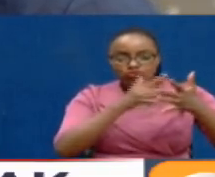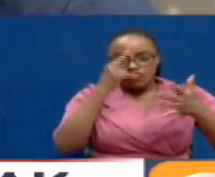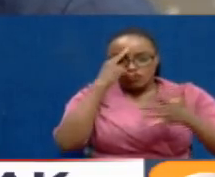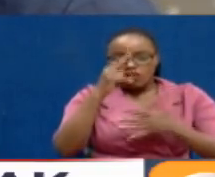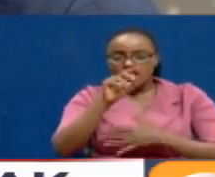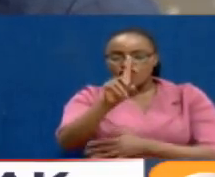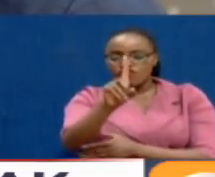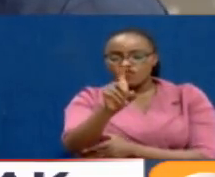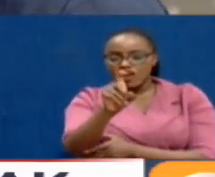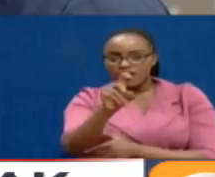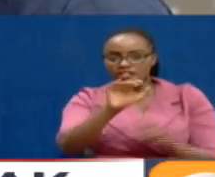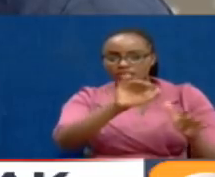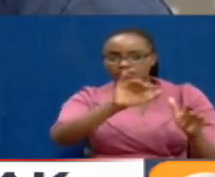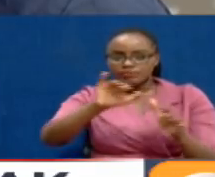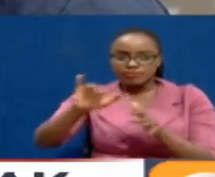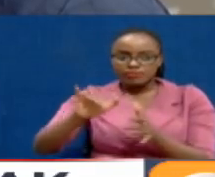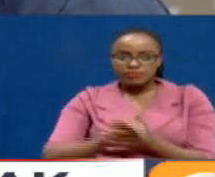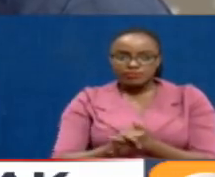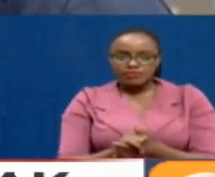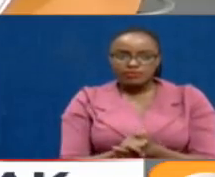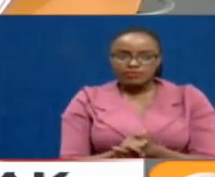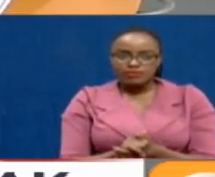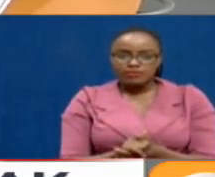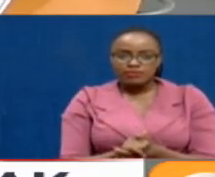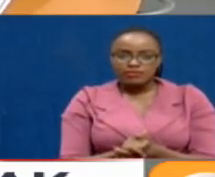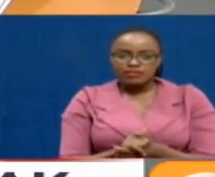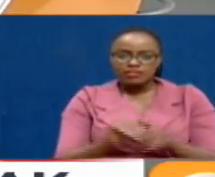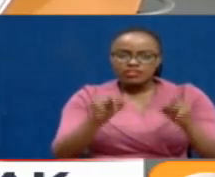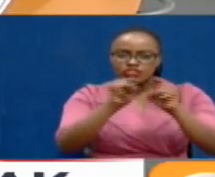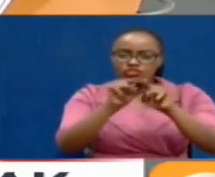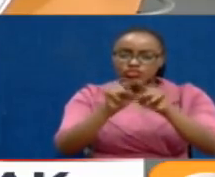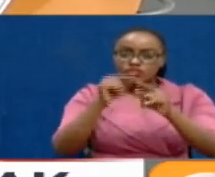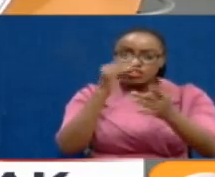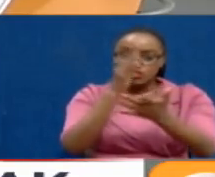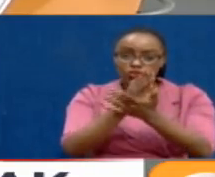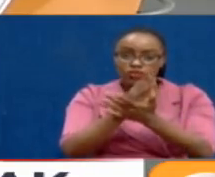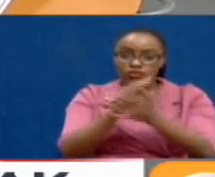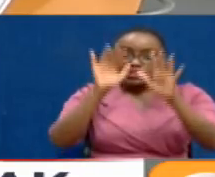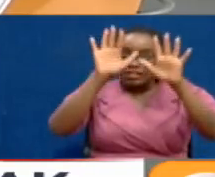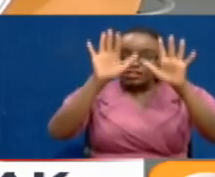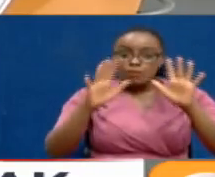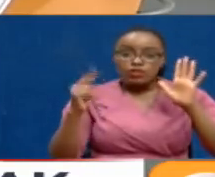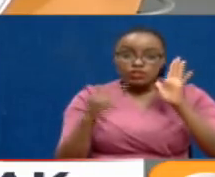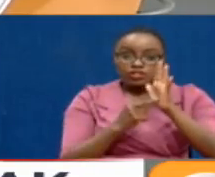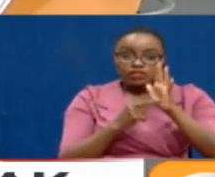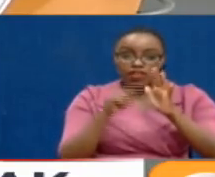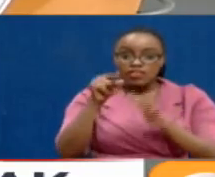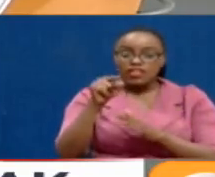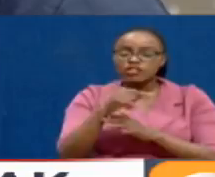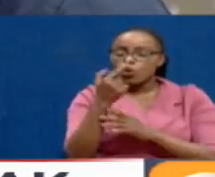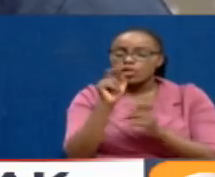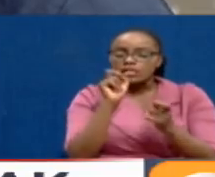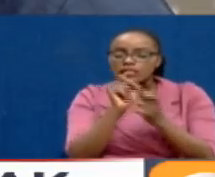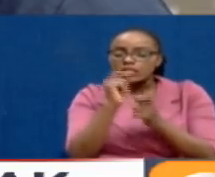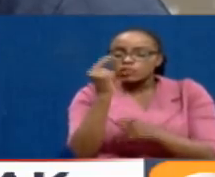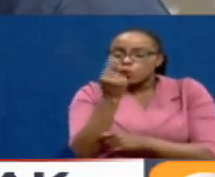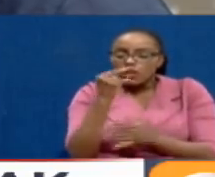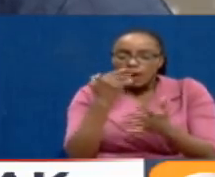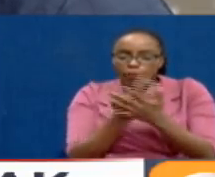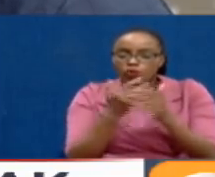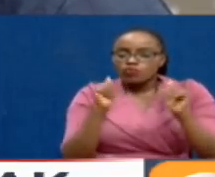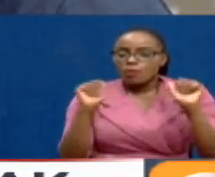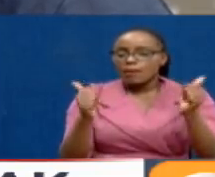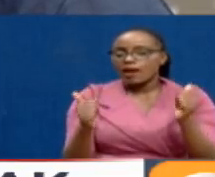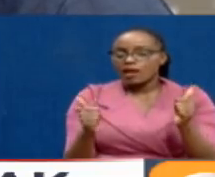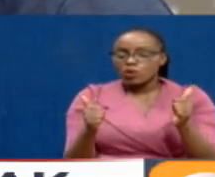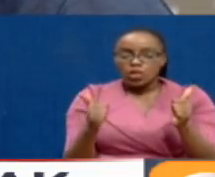virus. Okay. And so Vivian. still under trial. Yeah? Yes, and true, actually, that's a very important point, that this is experimental, that we've not proved that it